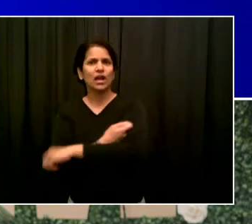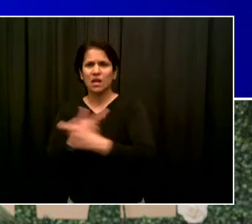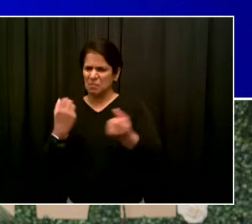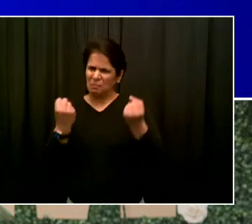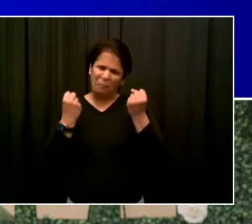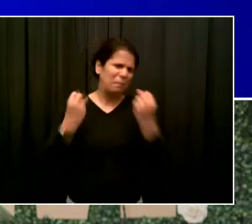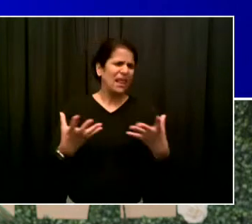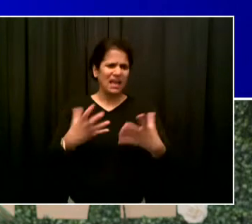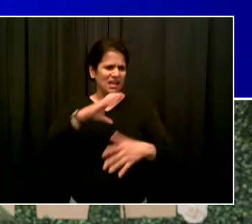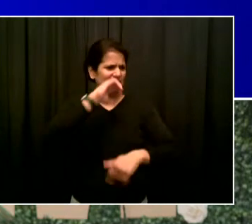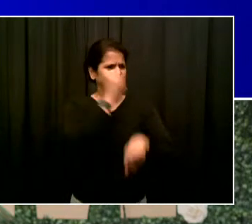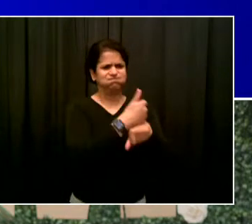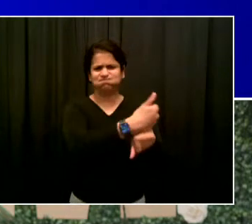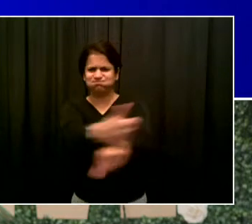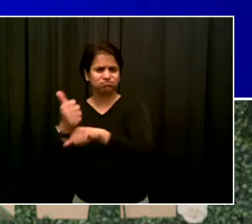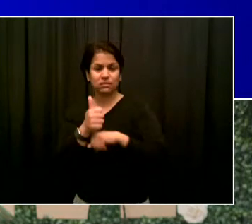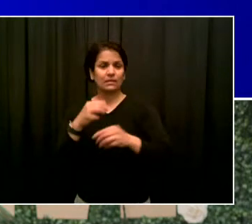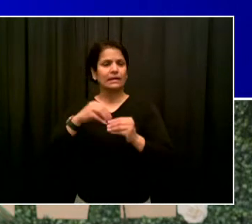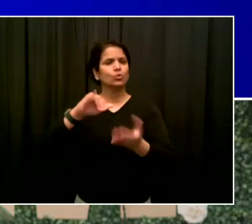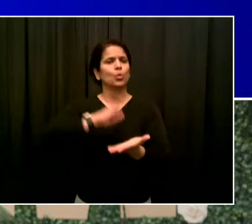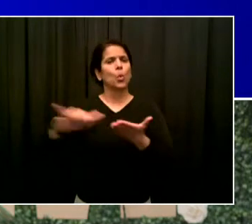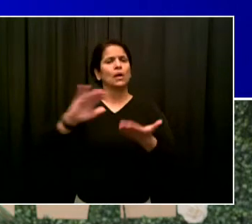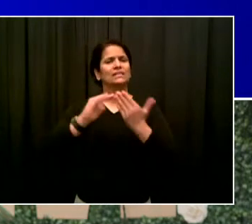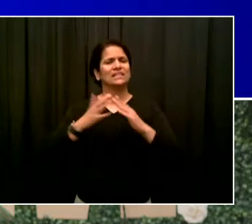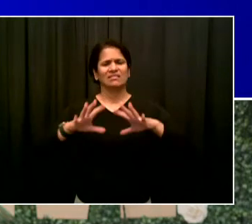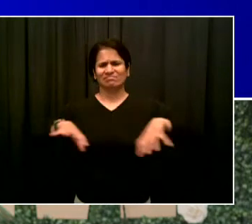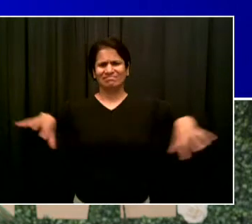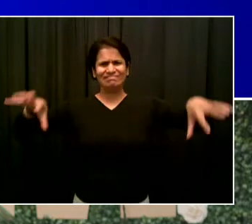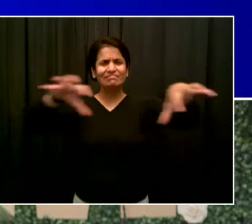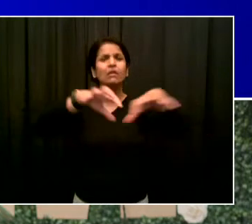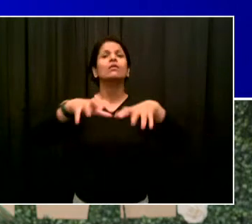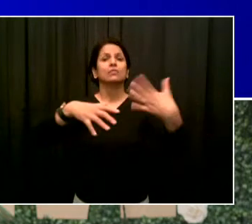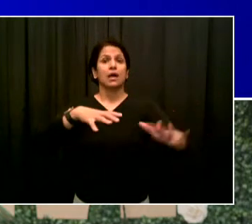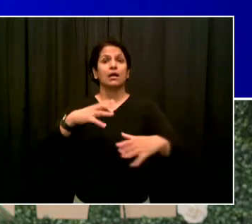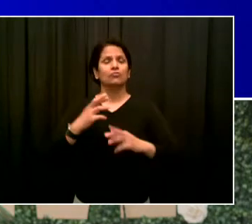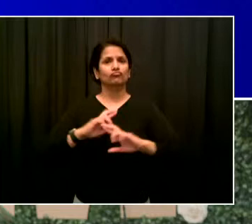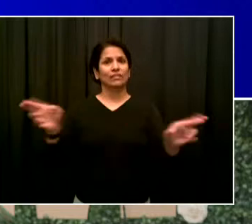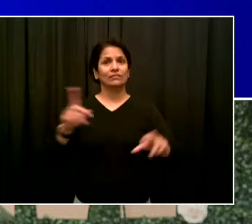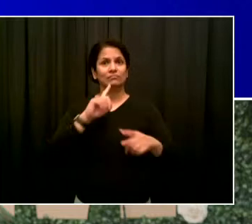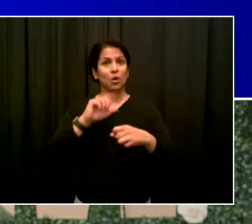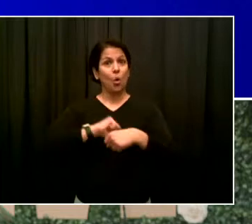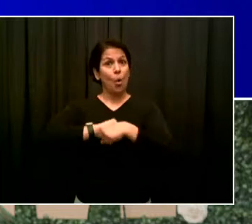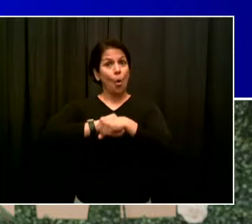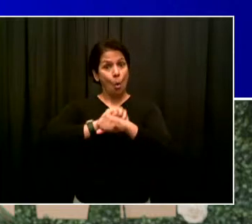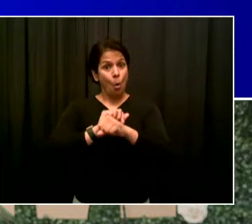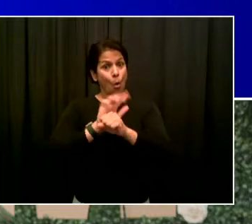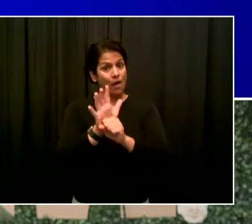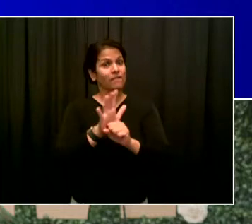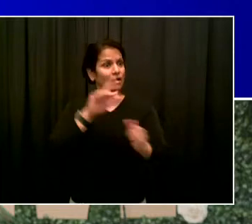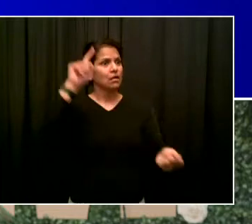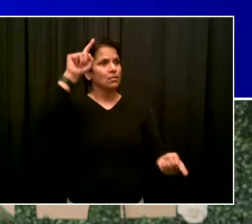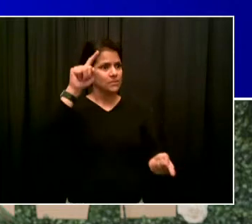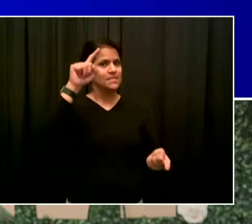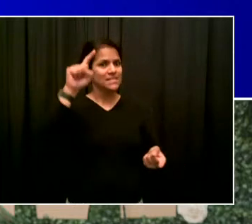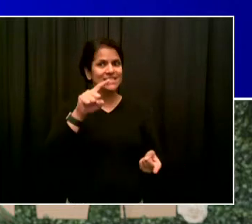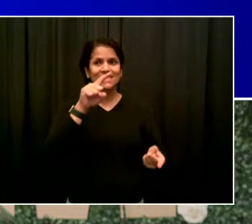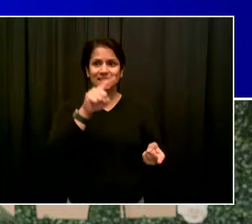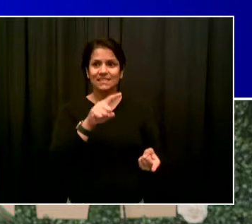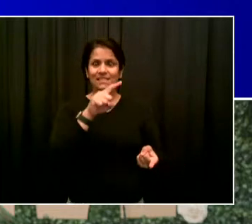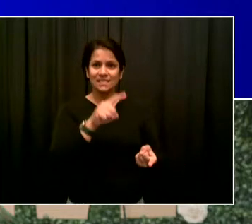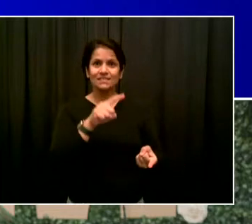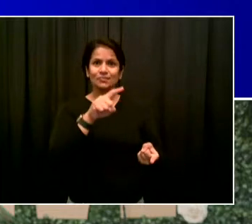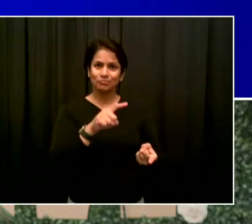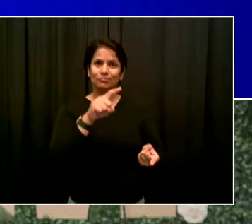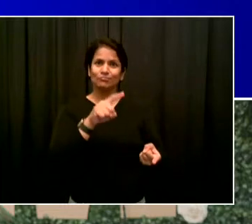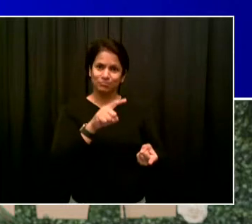is because so many of you have gotten vaccinated. This is a matter of doing the right thing for yourself, your family, your city. If you haven't